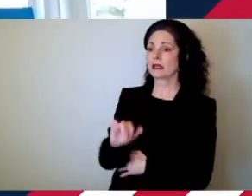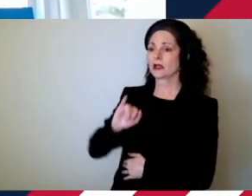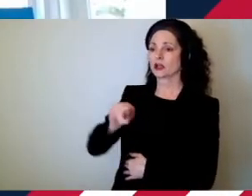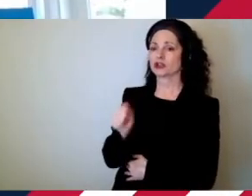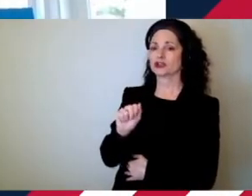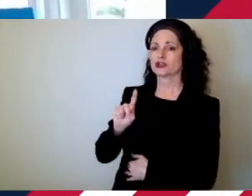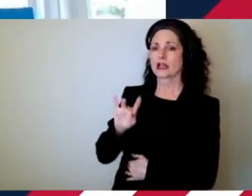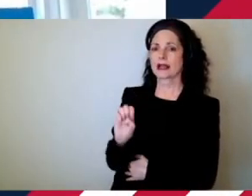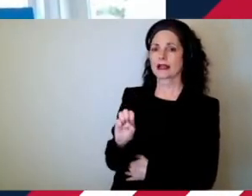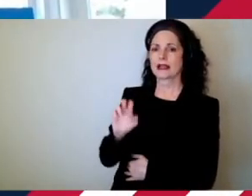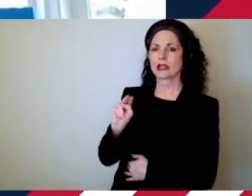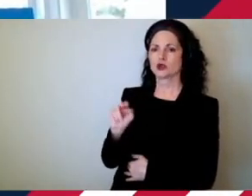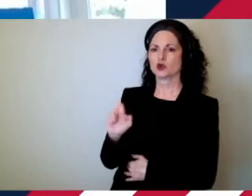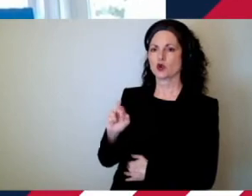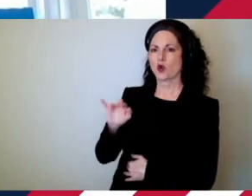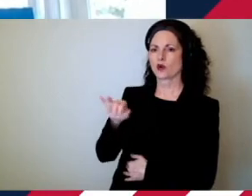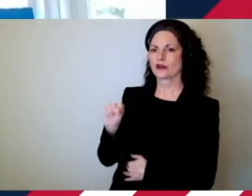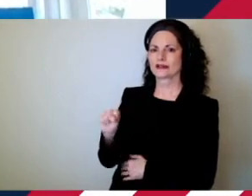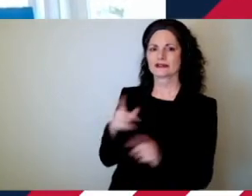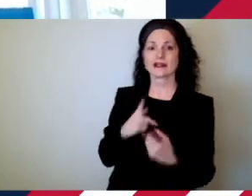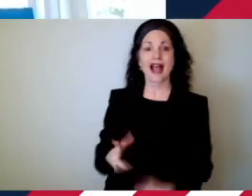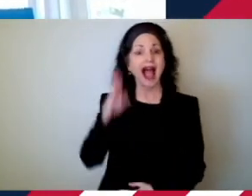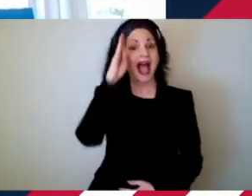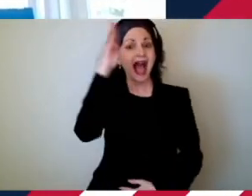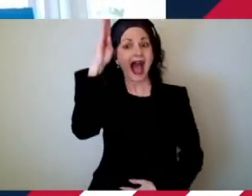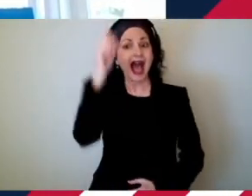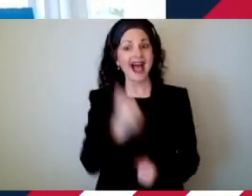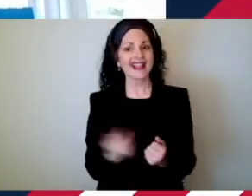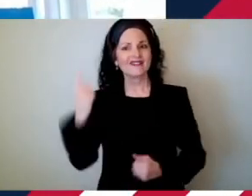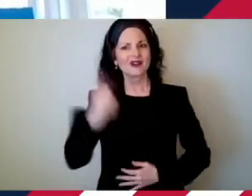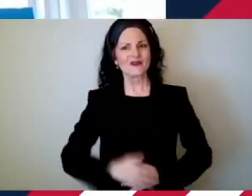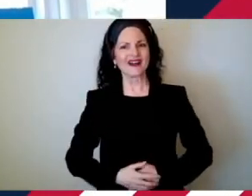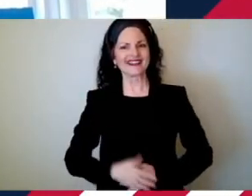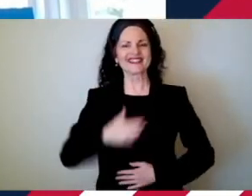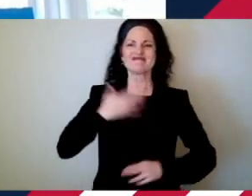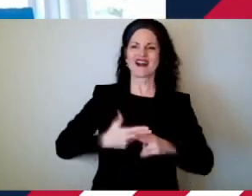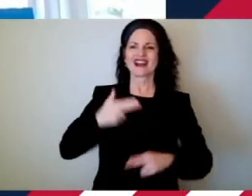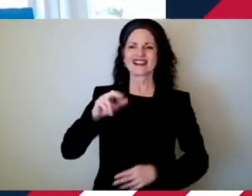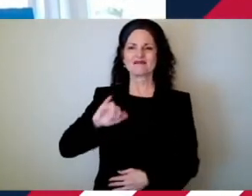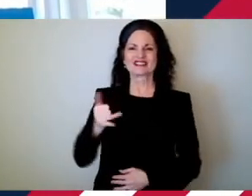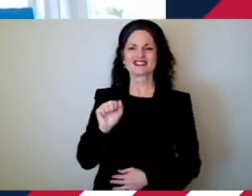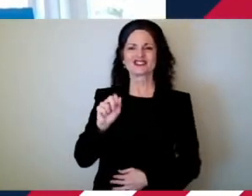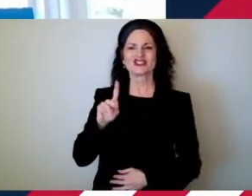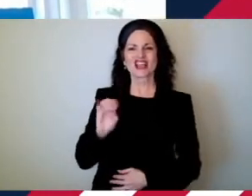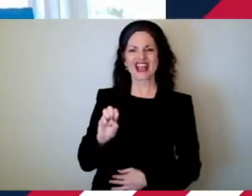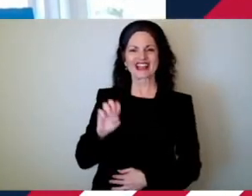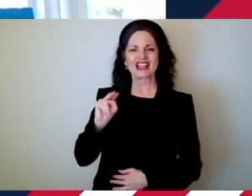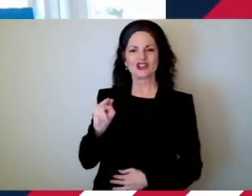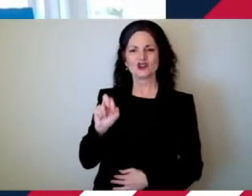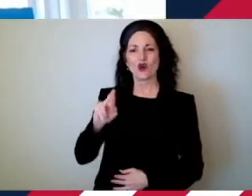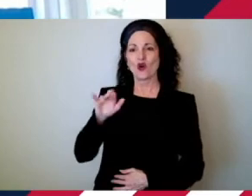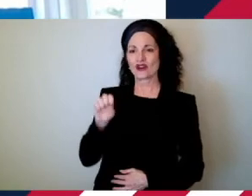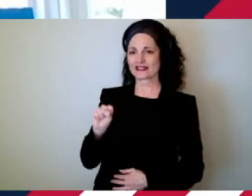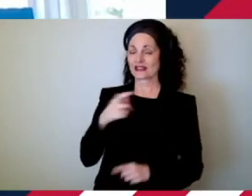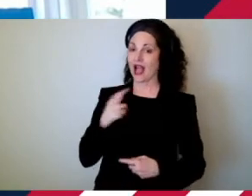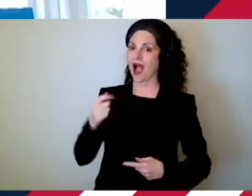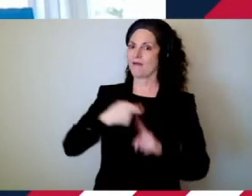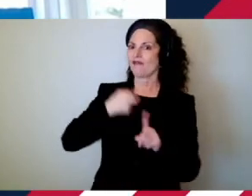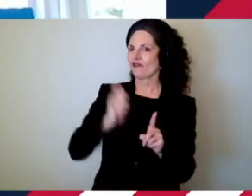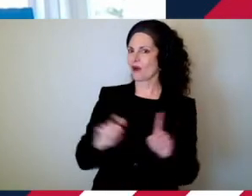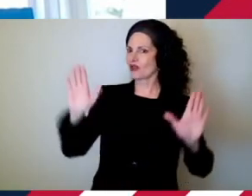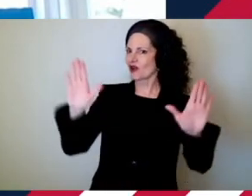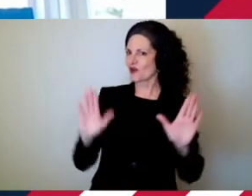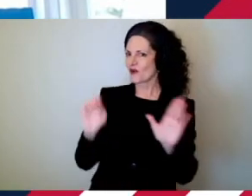Hi, everybody. Let's see. My name is Jackie Norris, and I am from the great state of Iowa. I am a